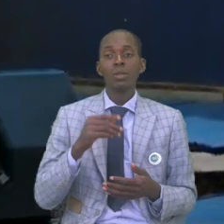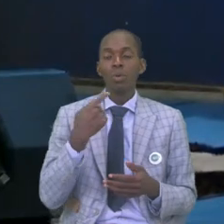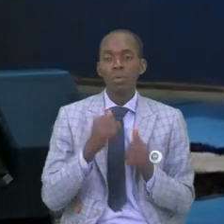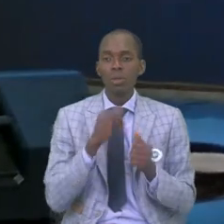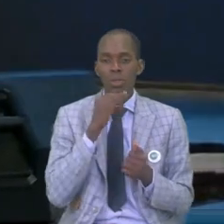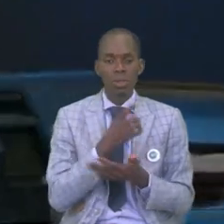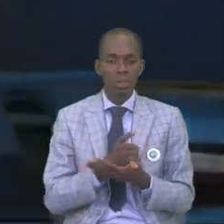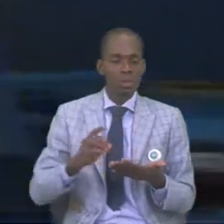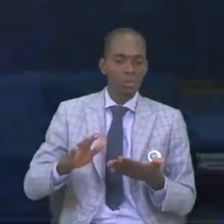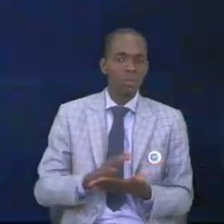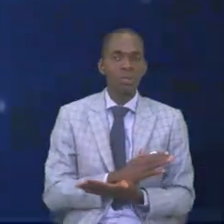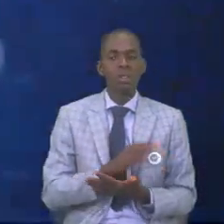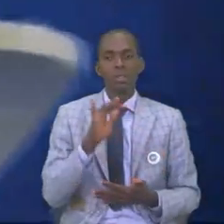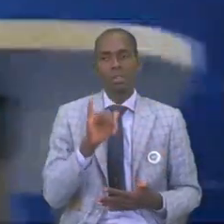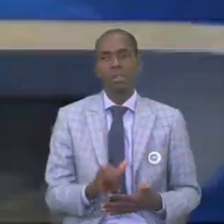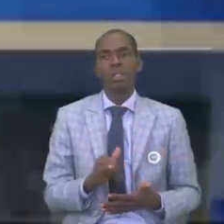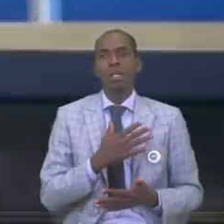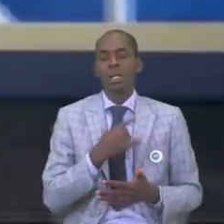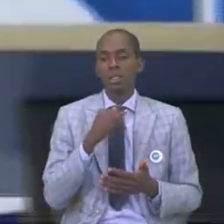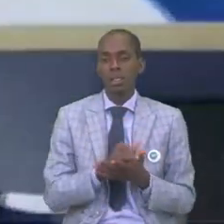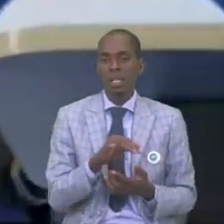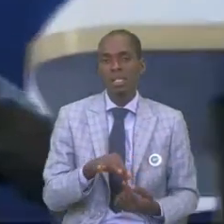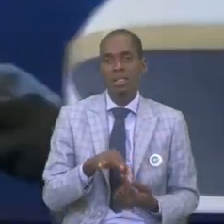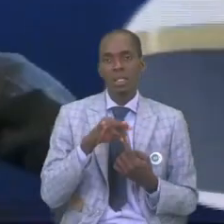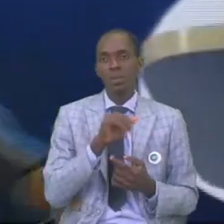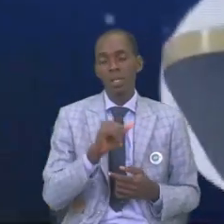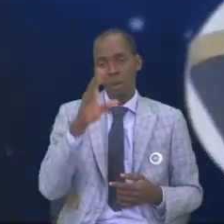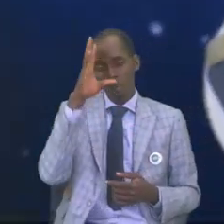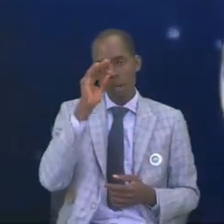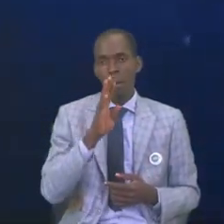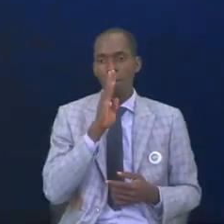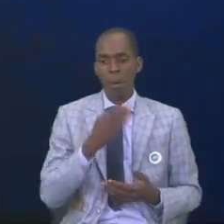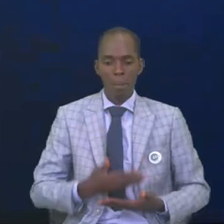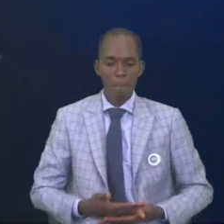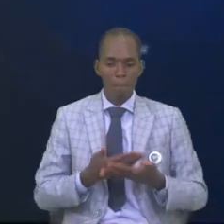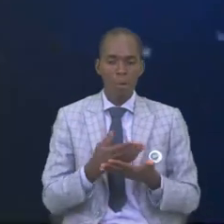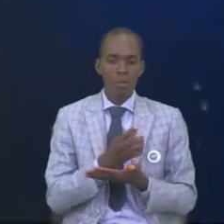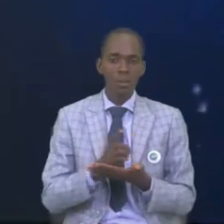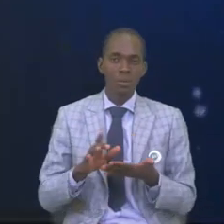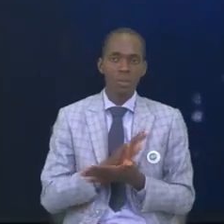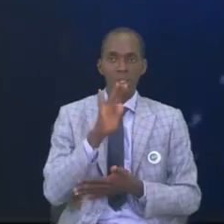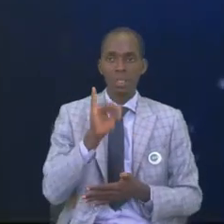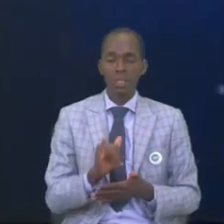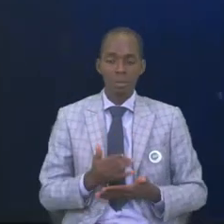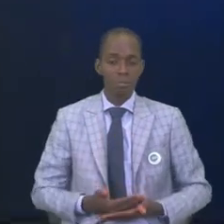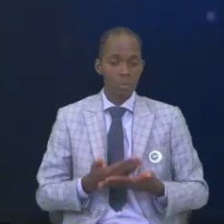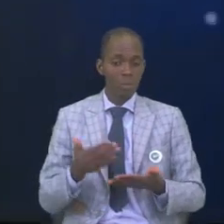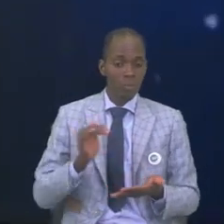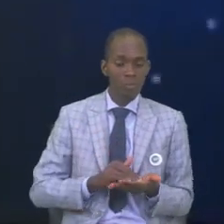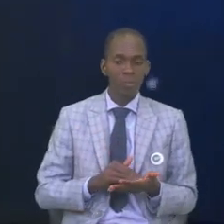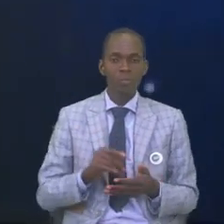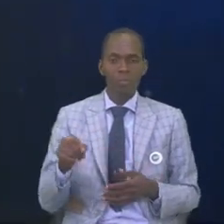And except a man be born supernaturally, born again, he cannot see